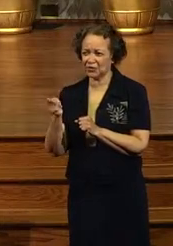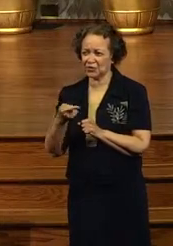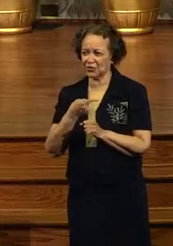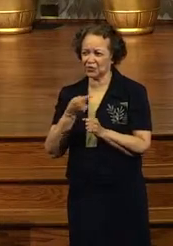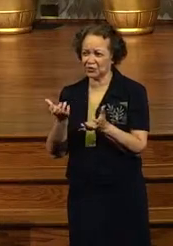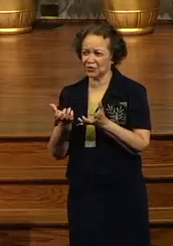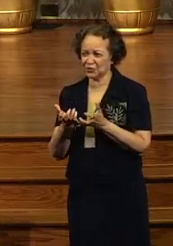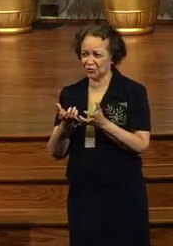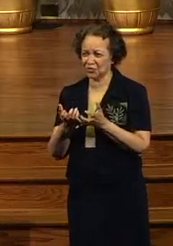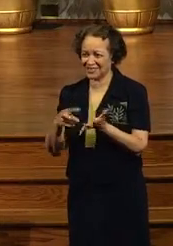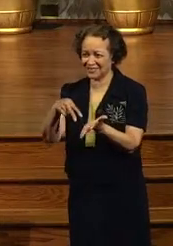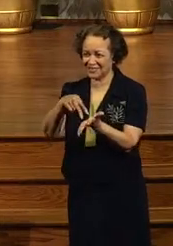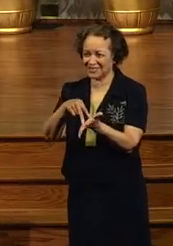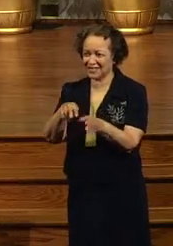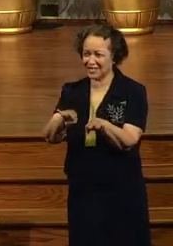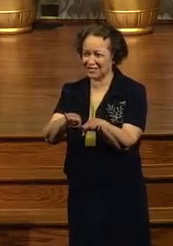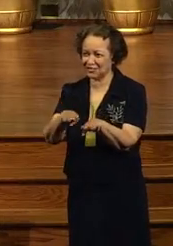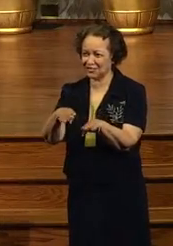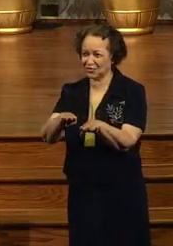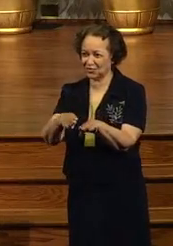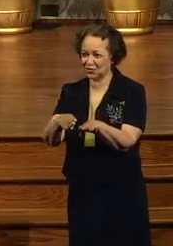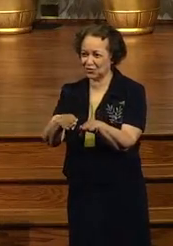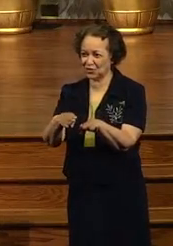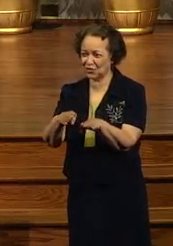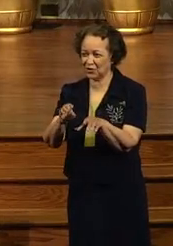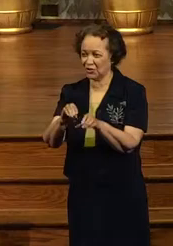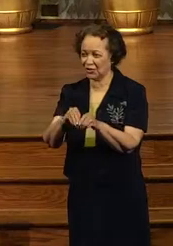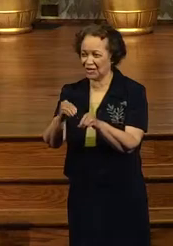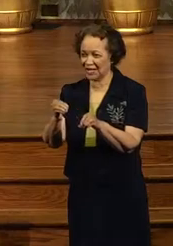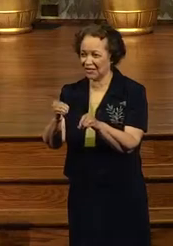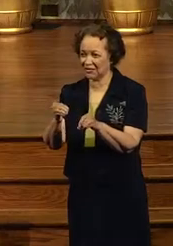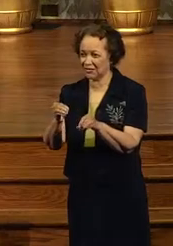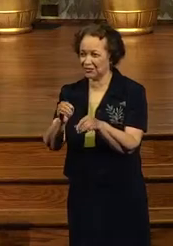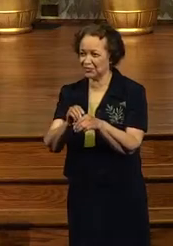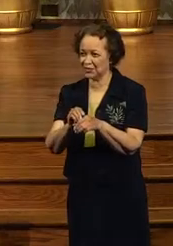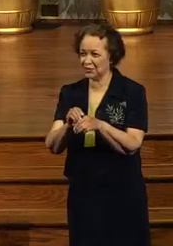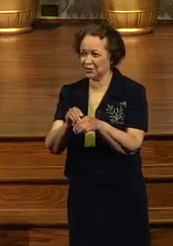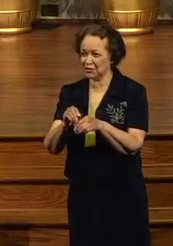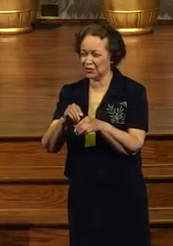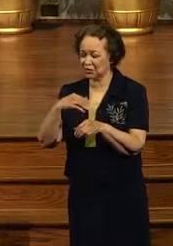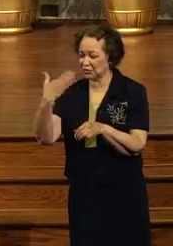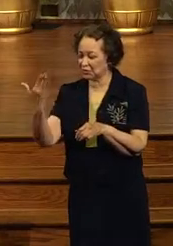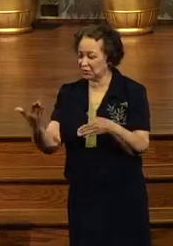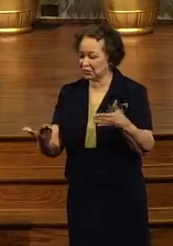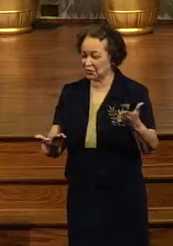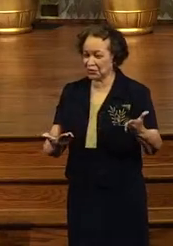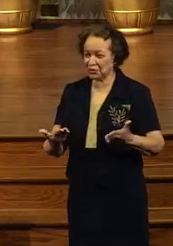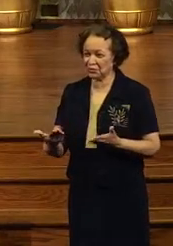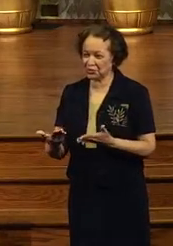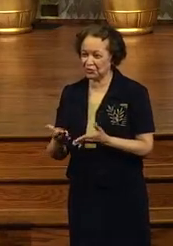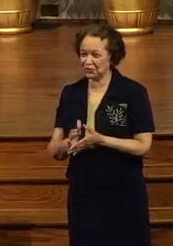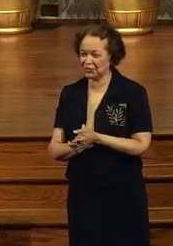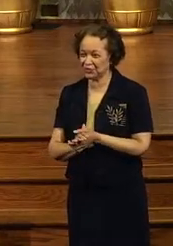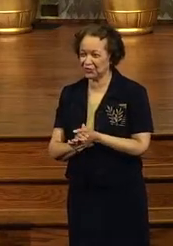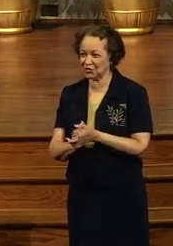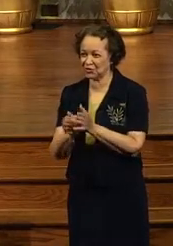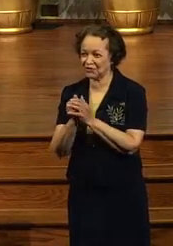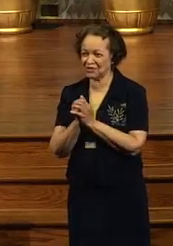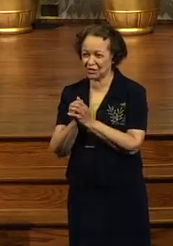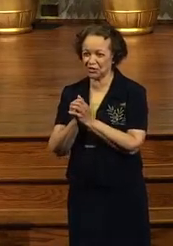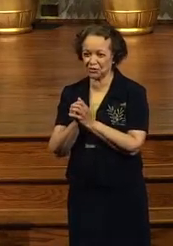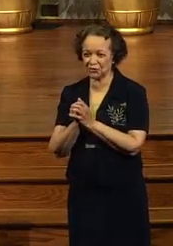the congregants on the way out as we welcome you into our fellowship. Is